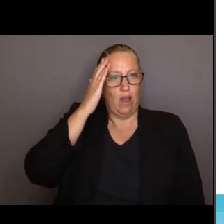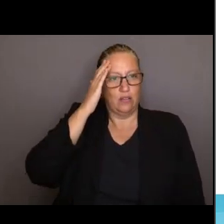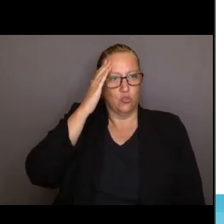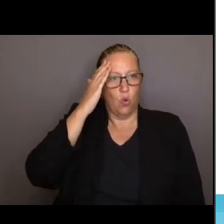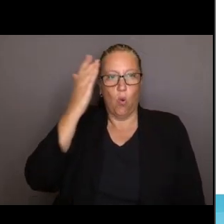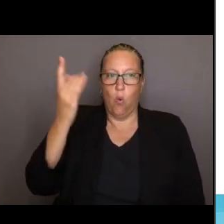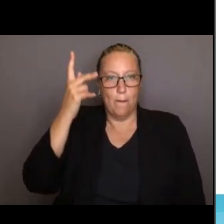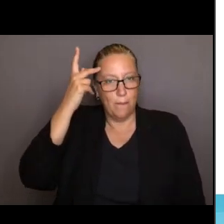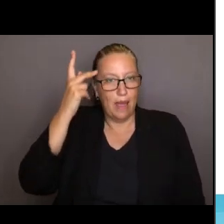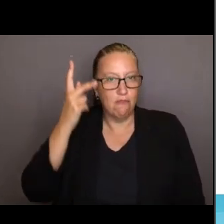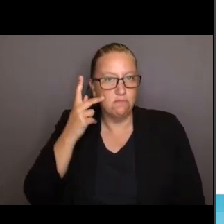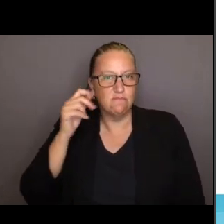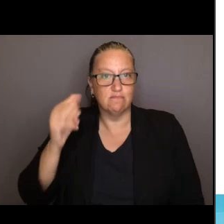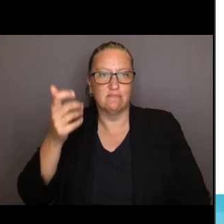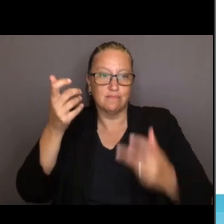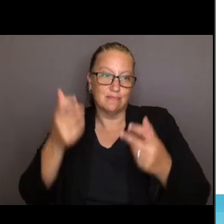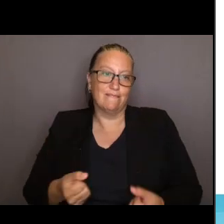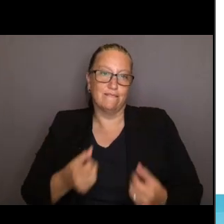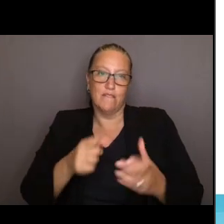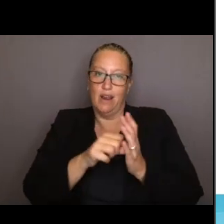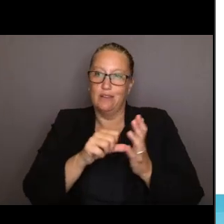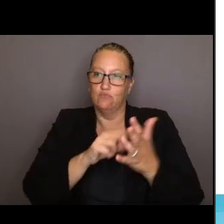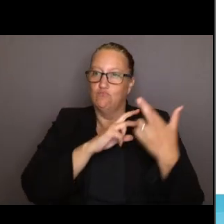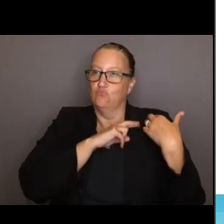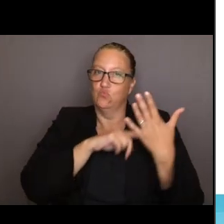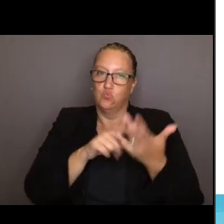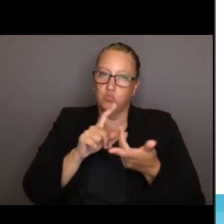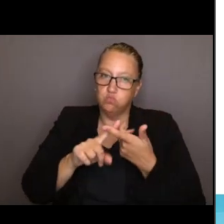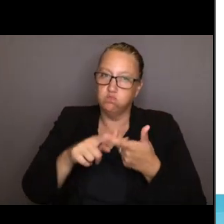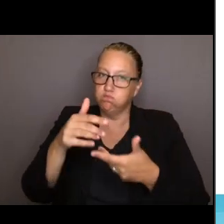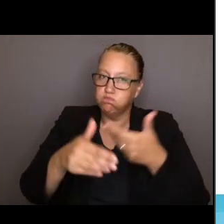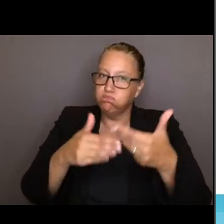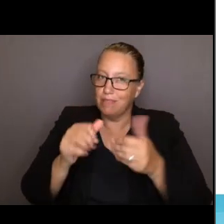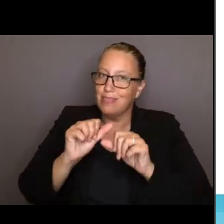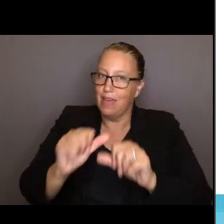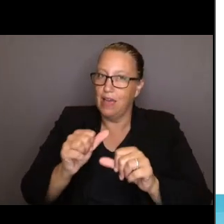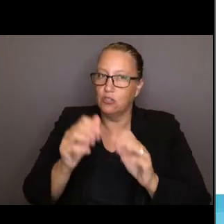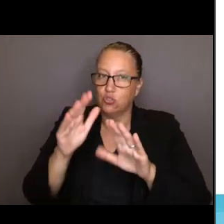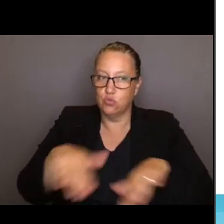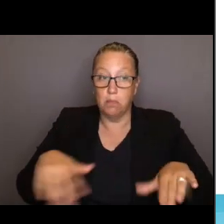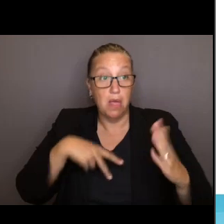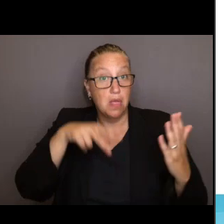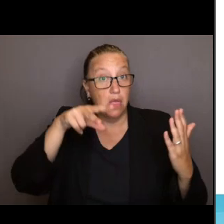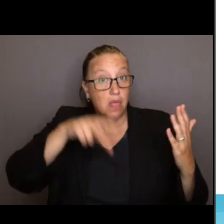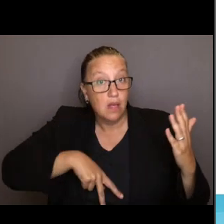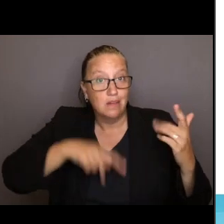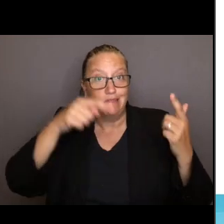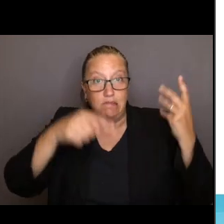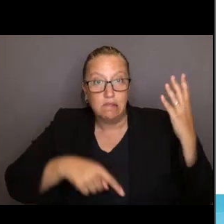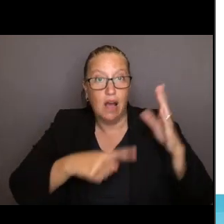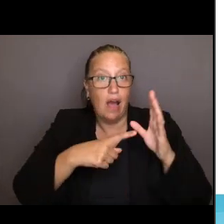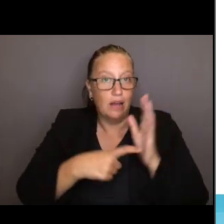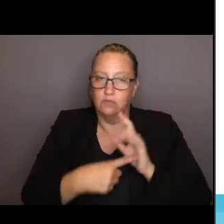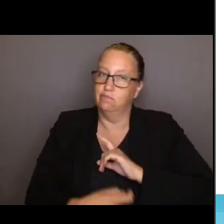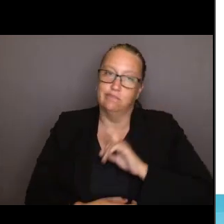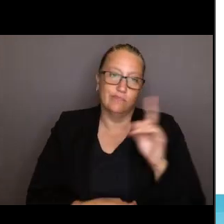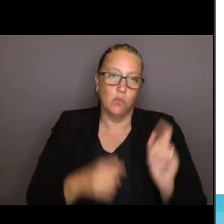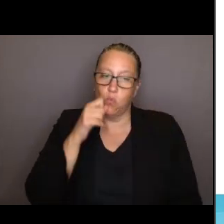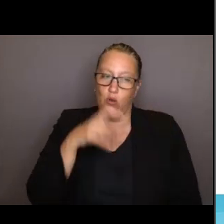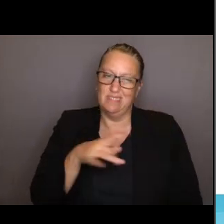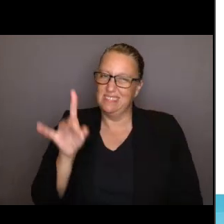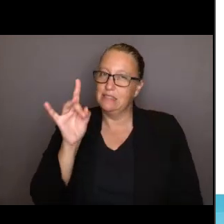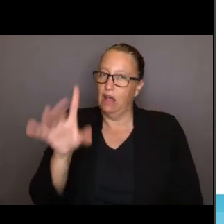a financial obligation to maintain their children. I won't read the act in its entirety. I trust that she's